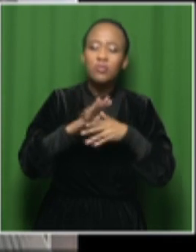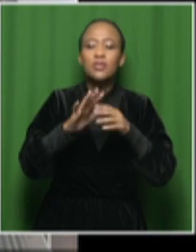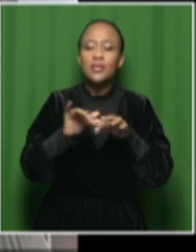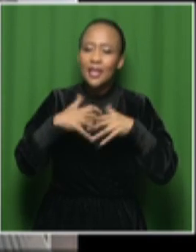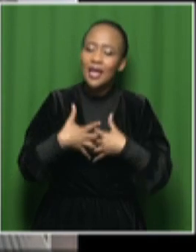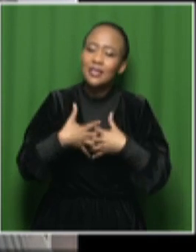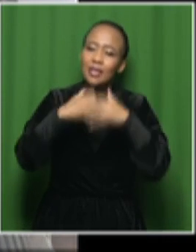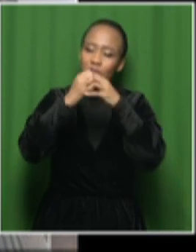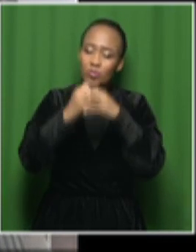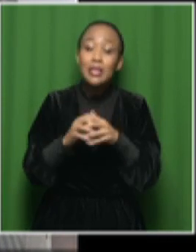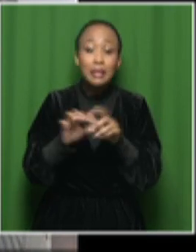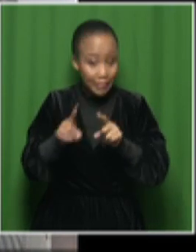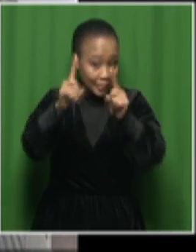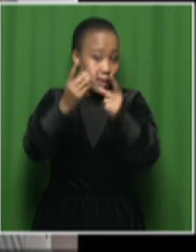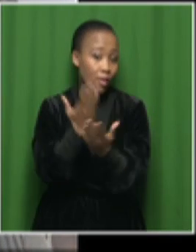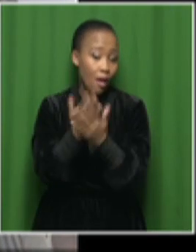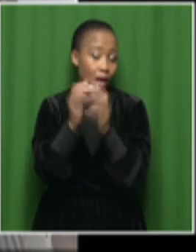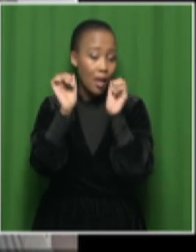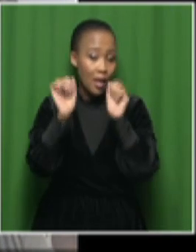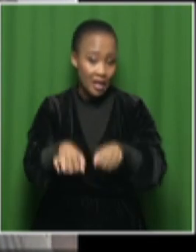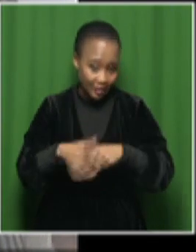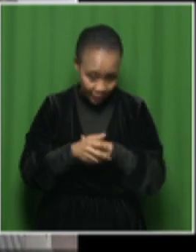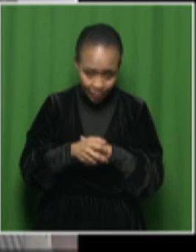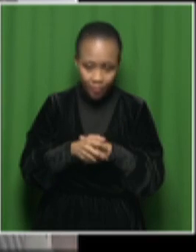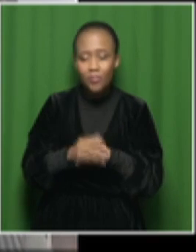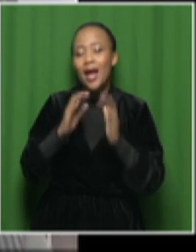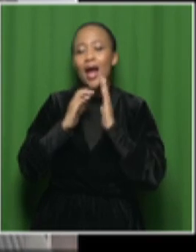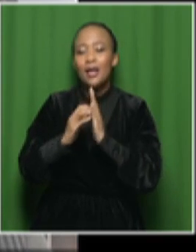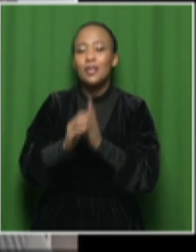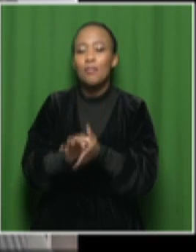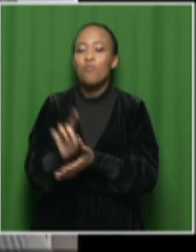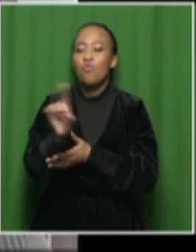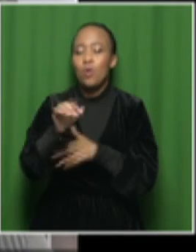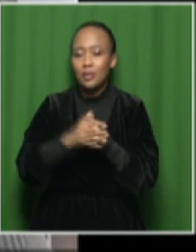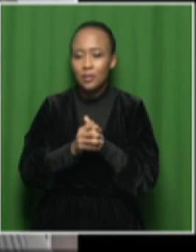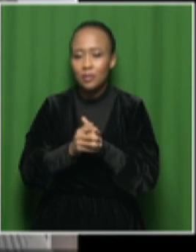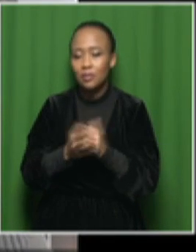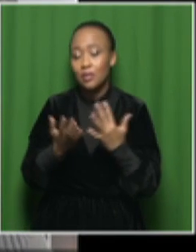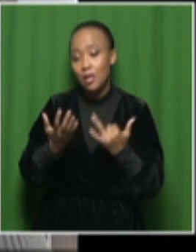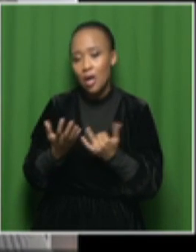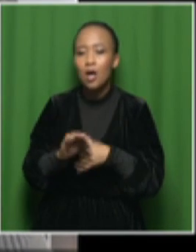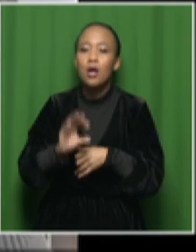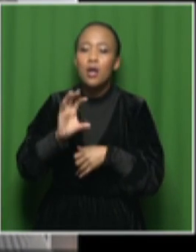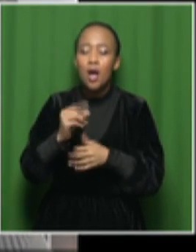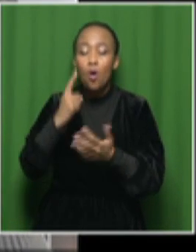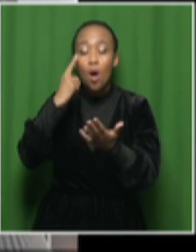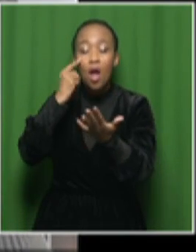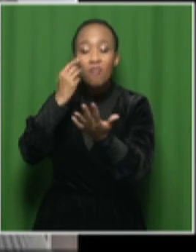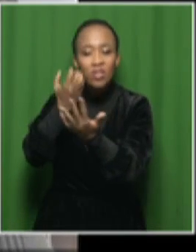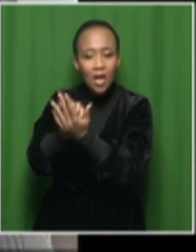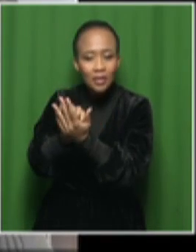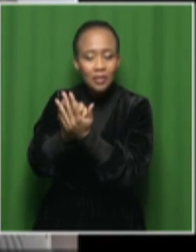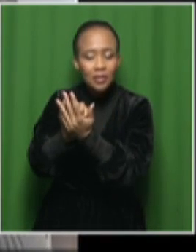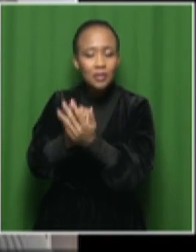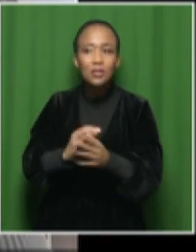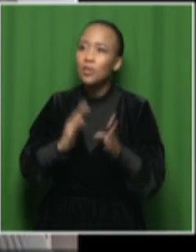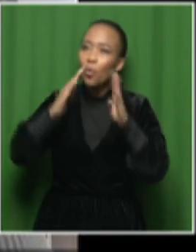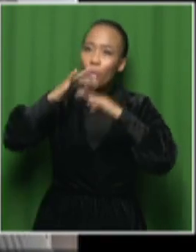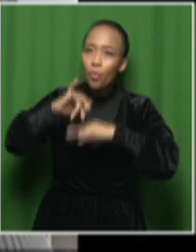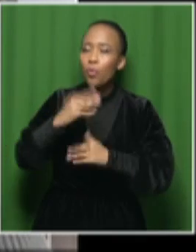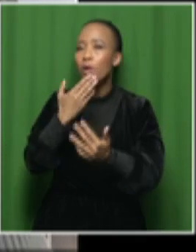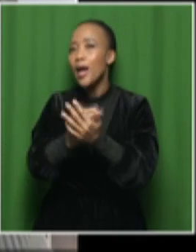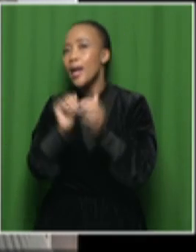the establishment. As an example, you can have, although there is no empirical evidence to support this, to support that